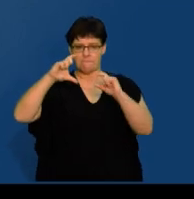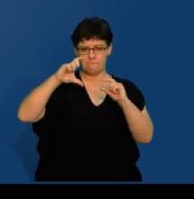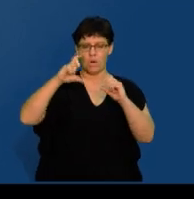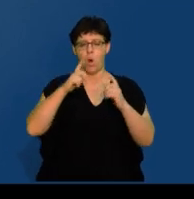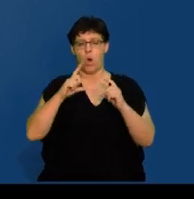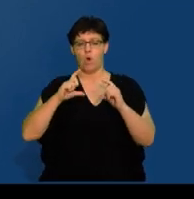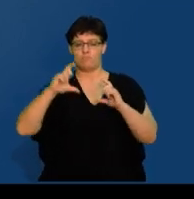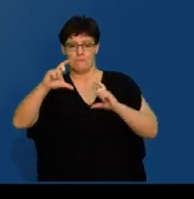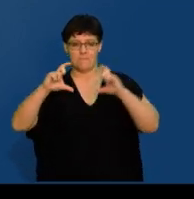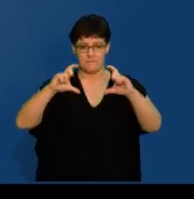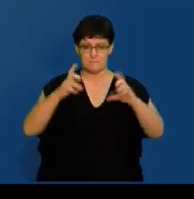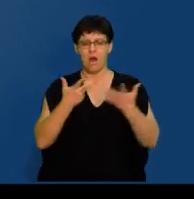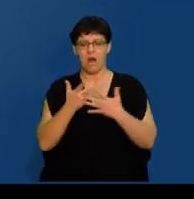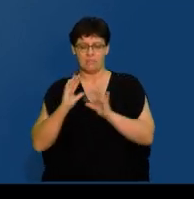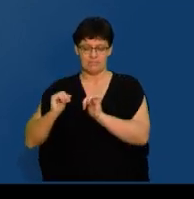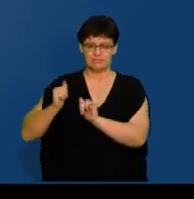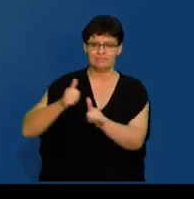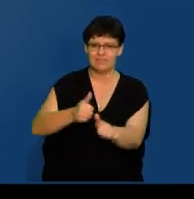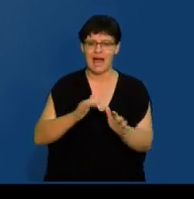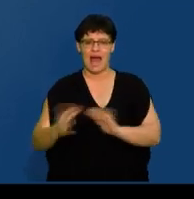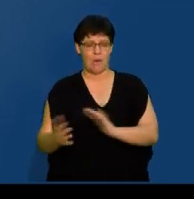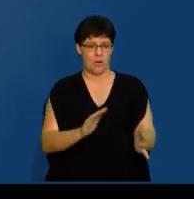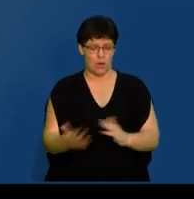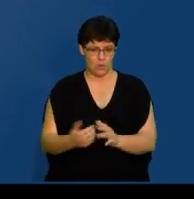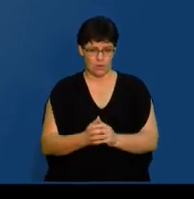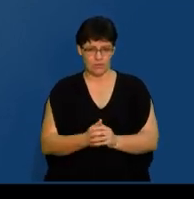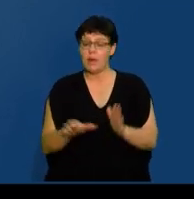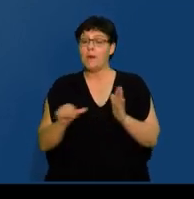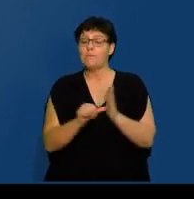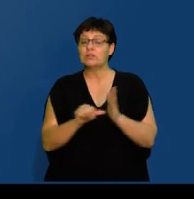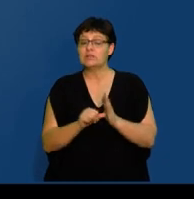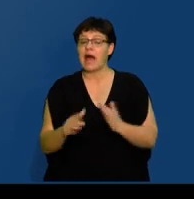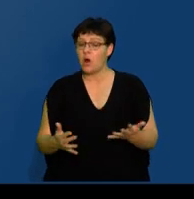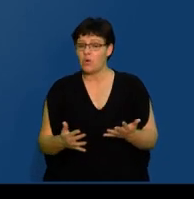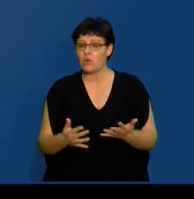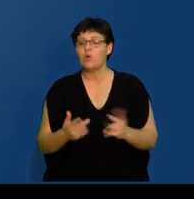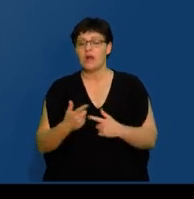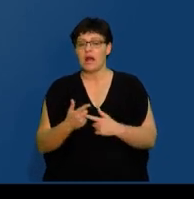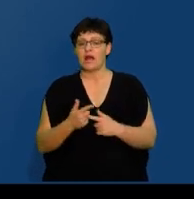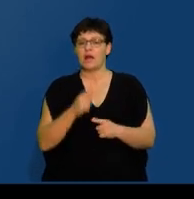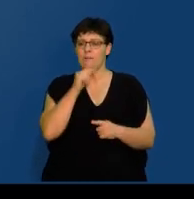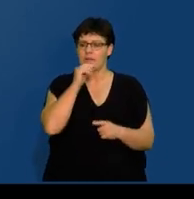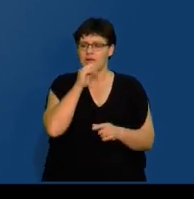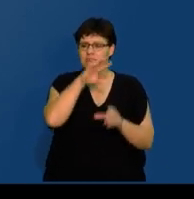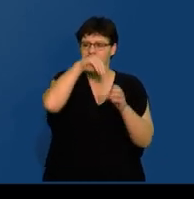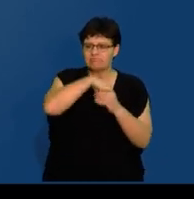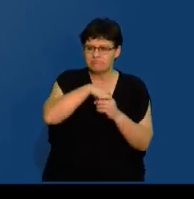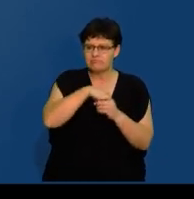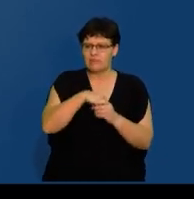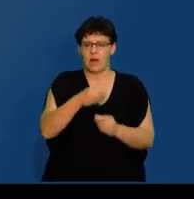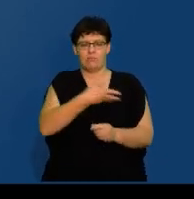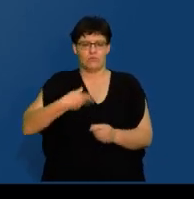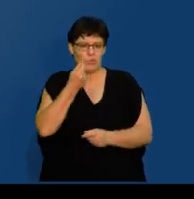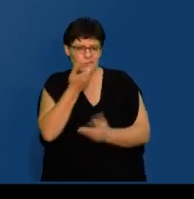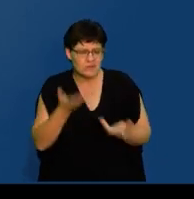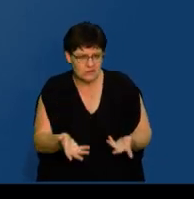how those characteristics are inherited. Very importantly, we've got to look at the inheritance of sex-linked characteristics, which I'm going to spend some time